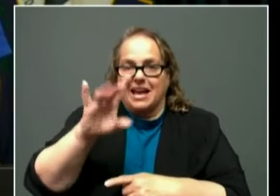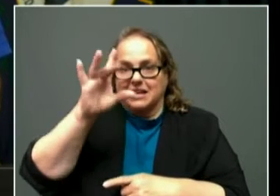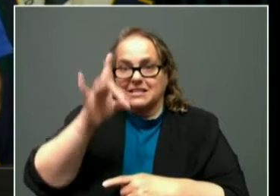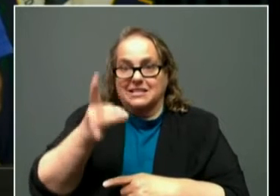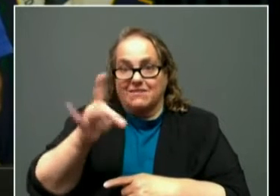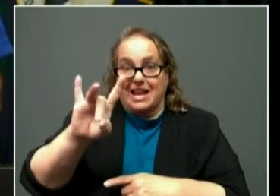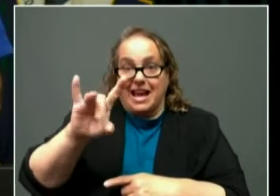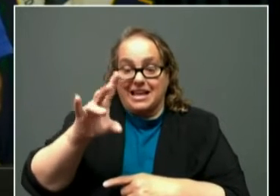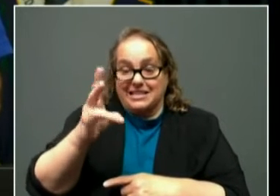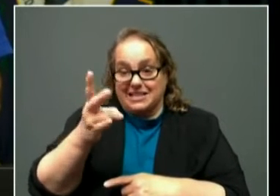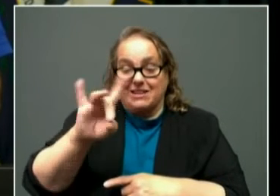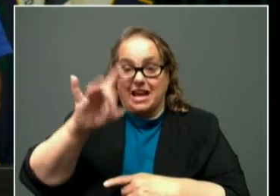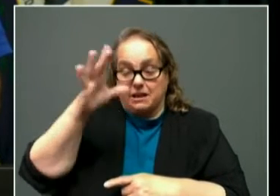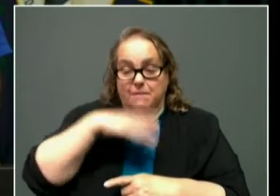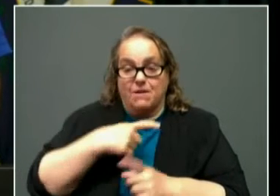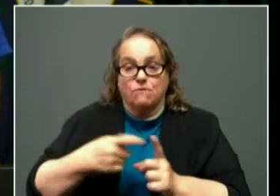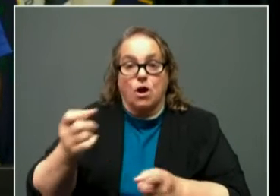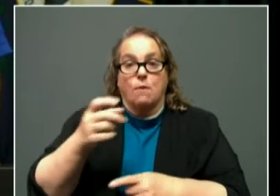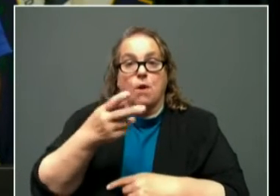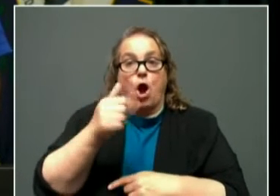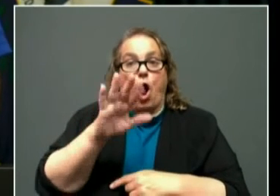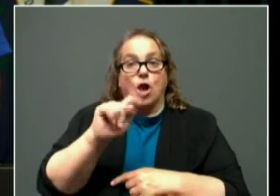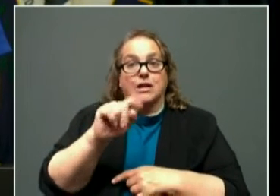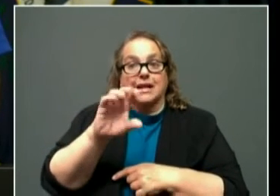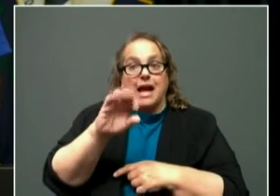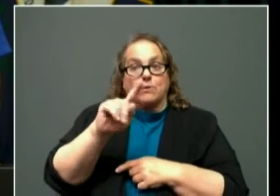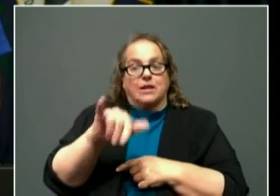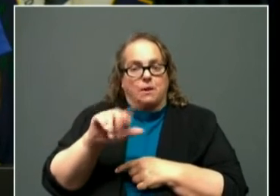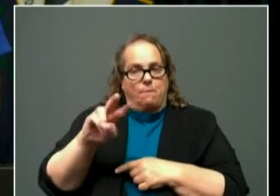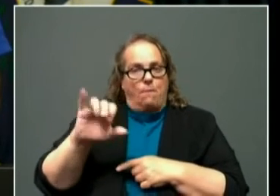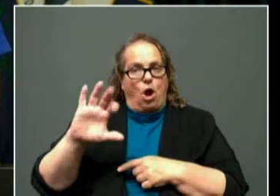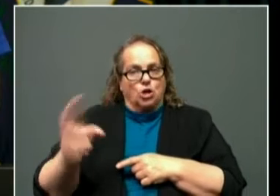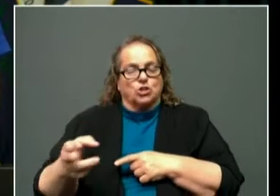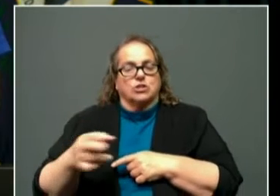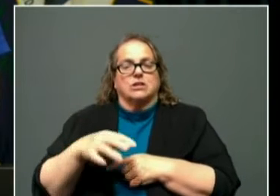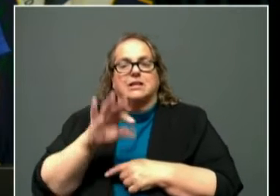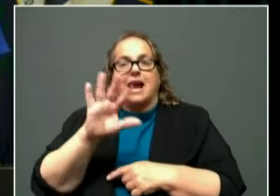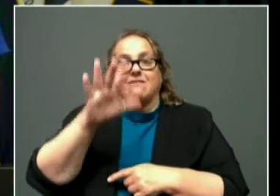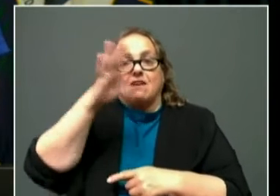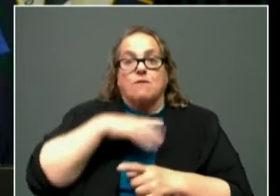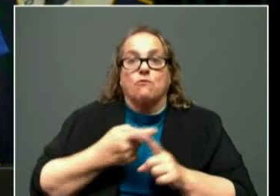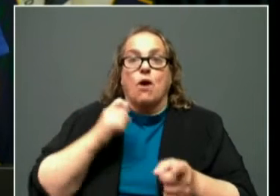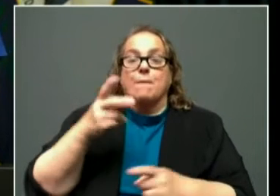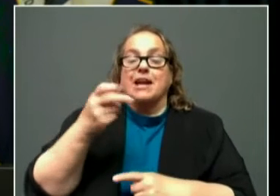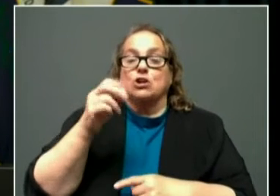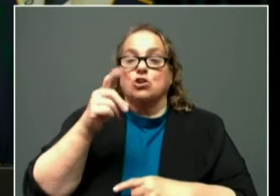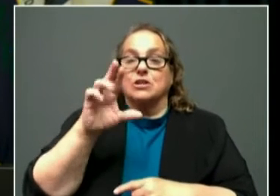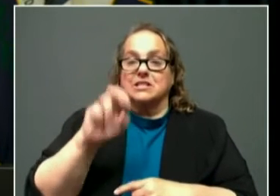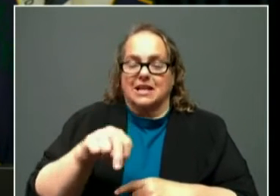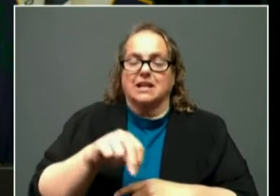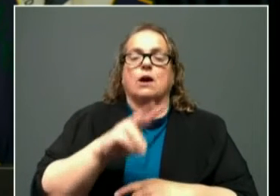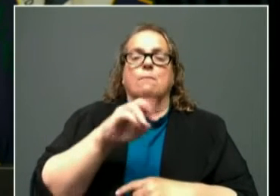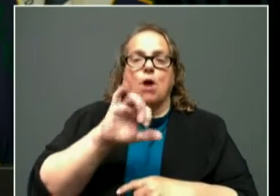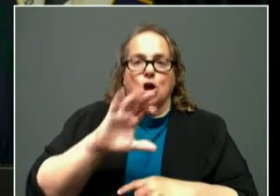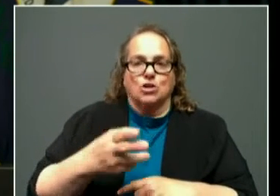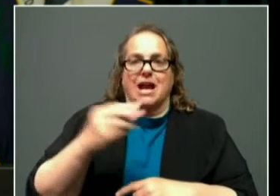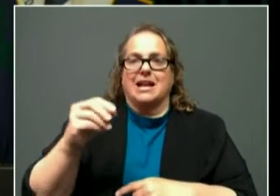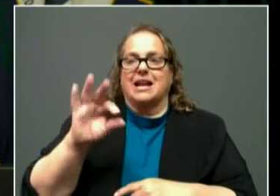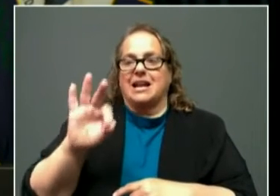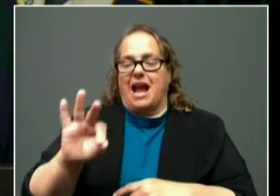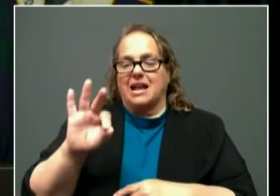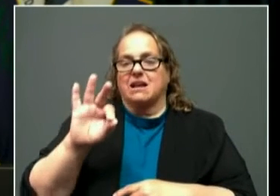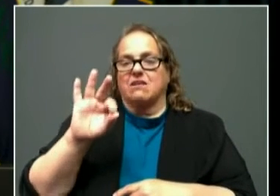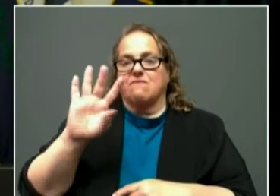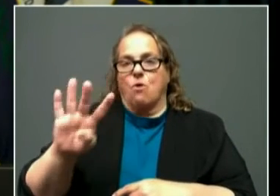death. 93-year-old man from Henderson. That's a March death. And a 94-year-old man from Nelson.